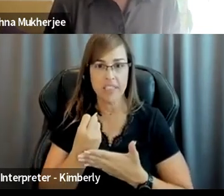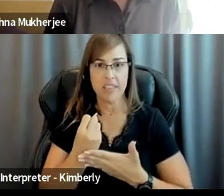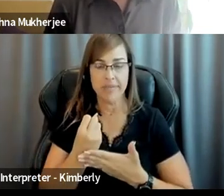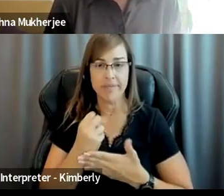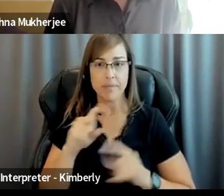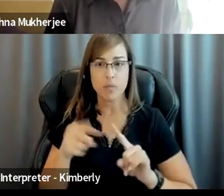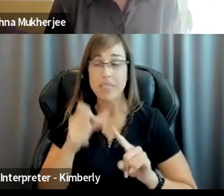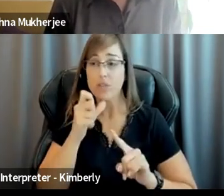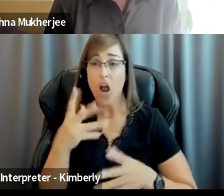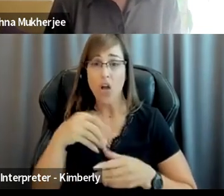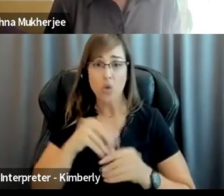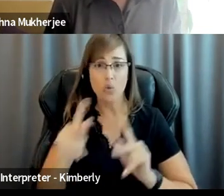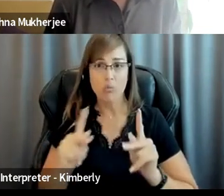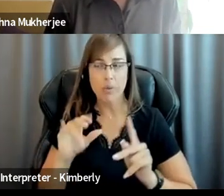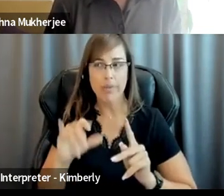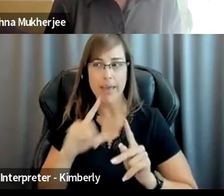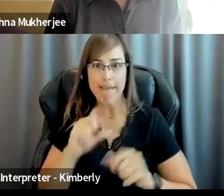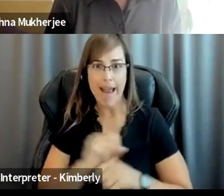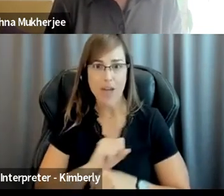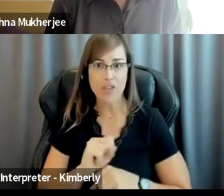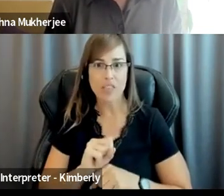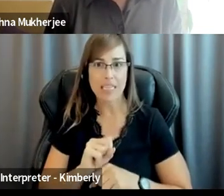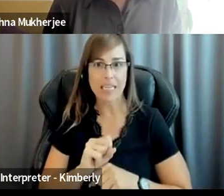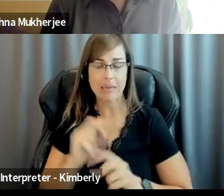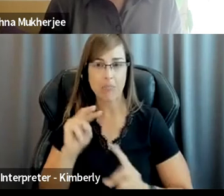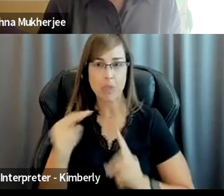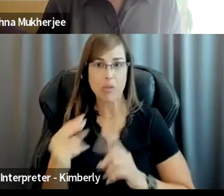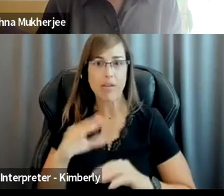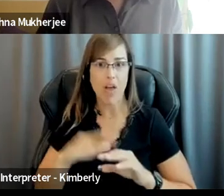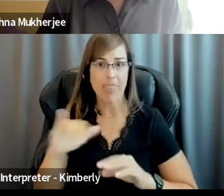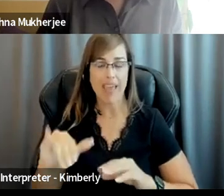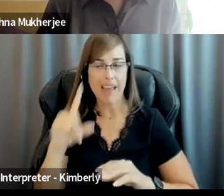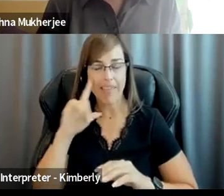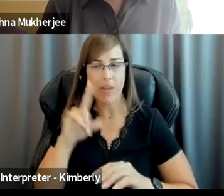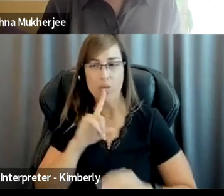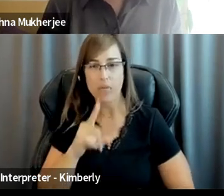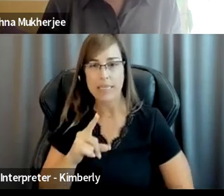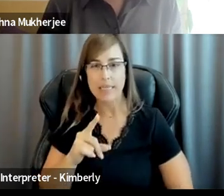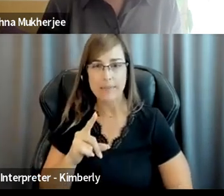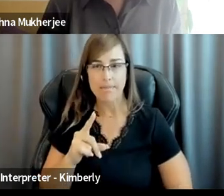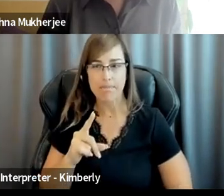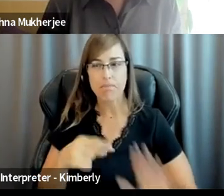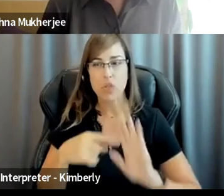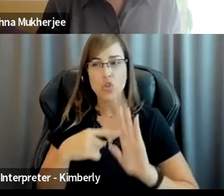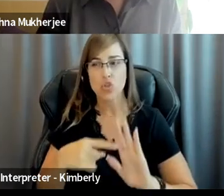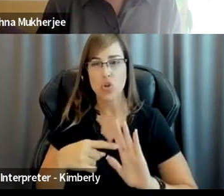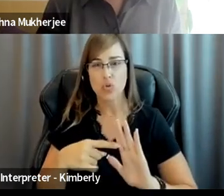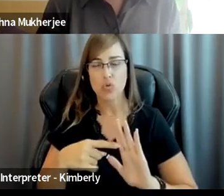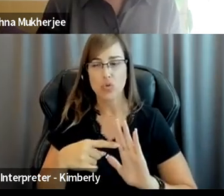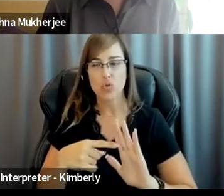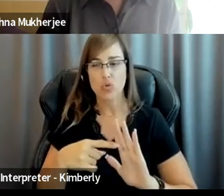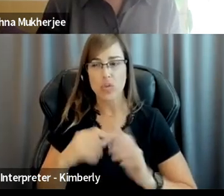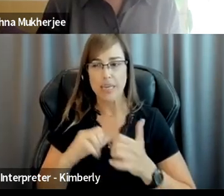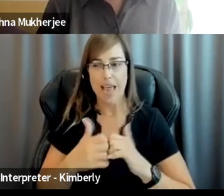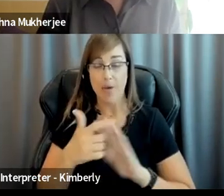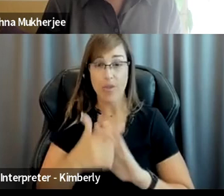don't include people who would actually have perspective on that. And I think it really shows in how